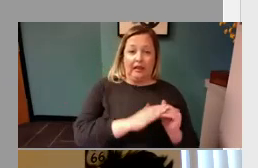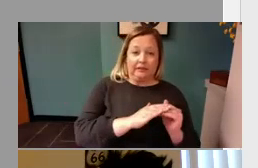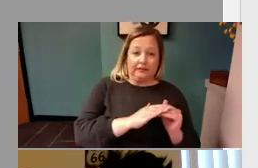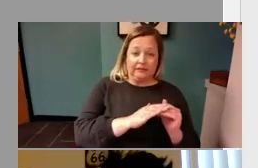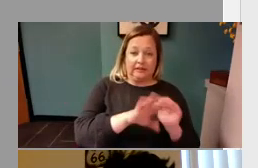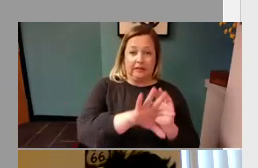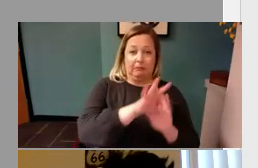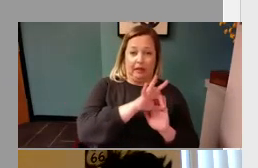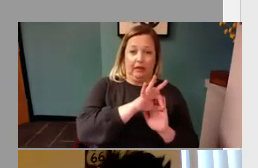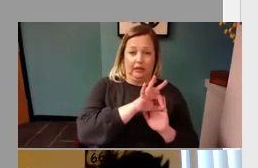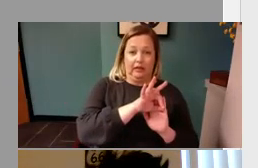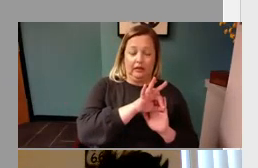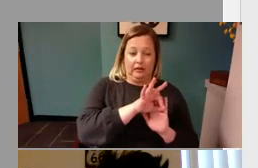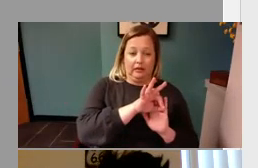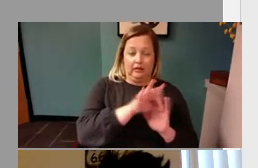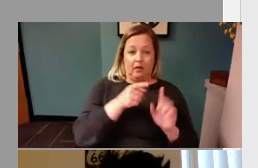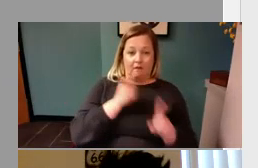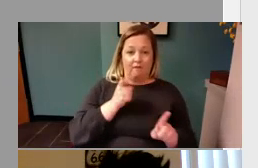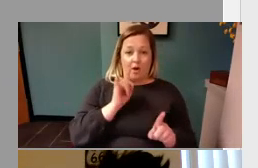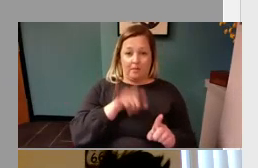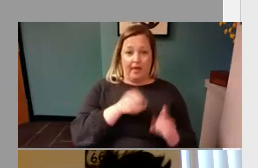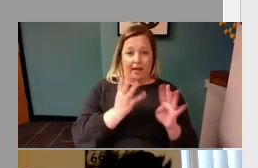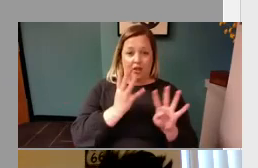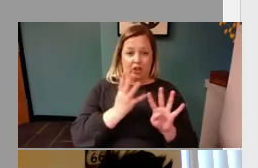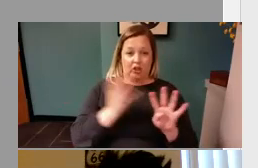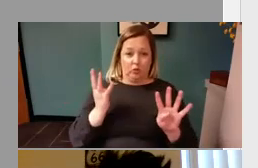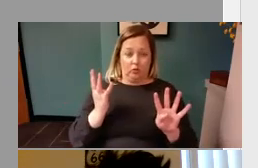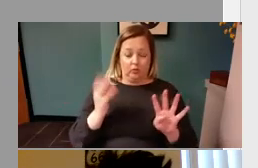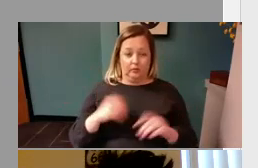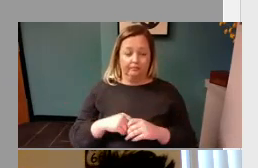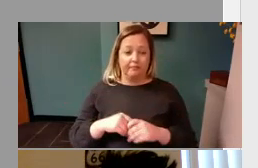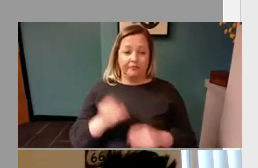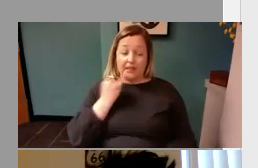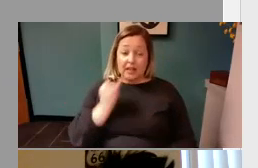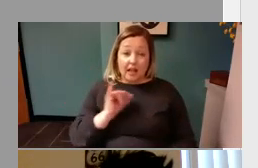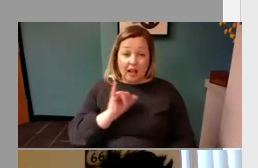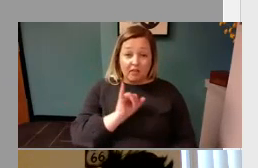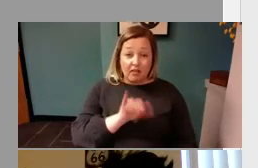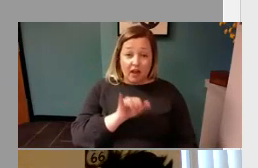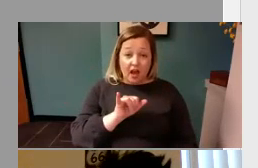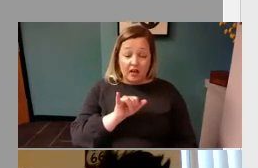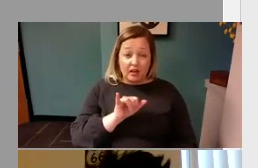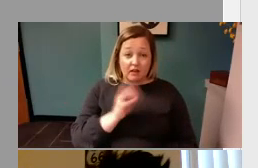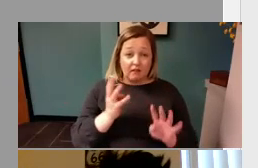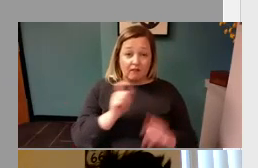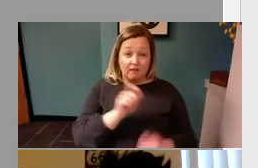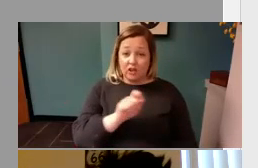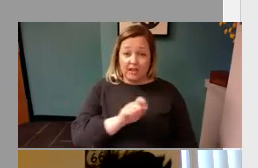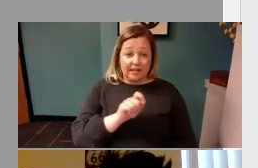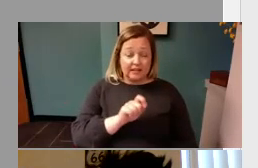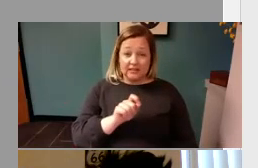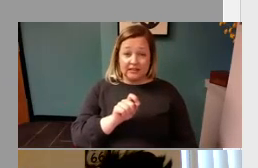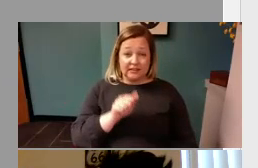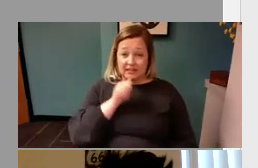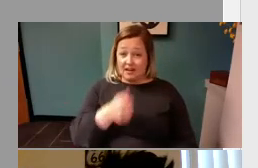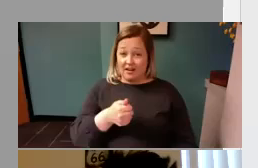from this queue. If that particular vertex does not exist, then if we